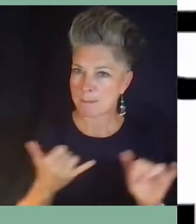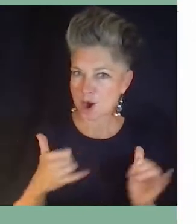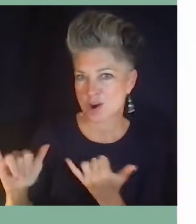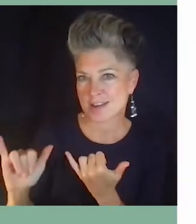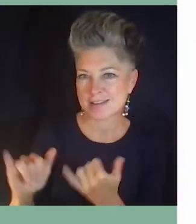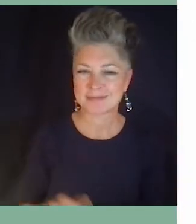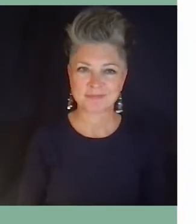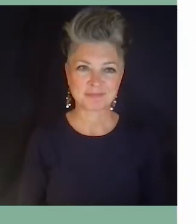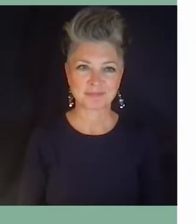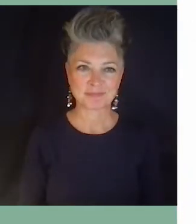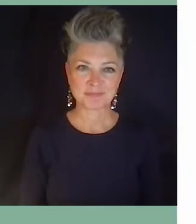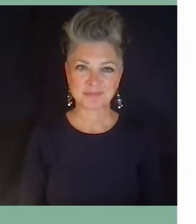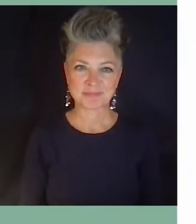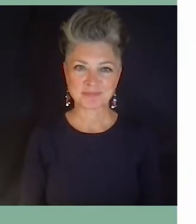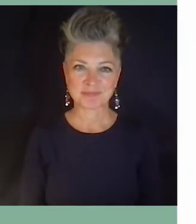party.